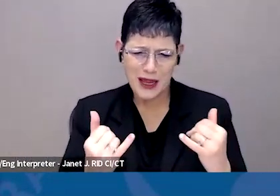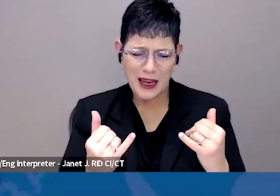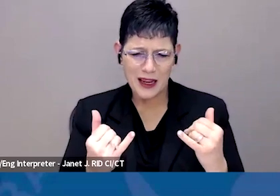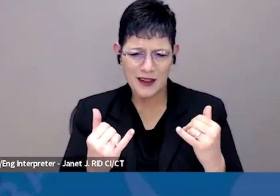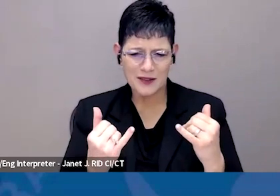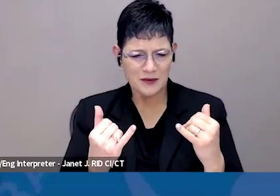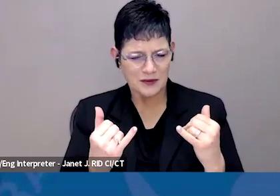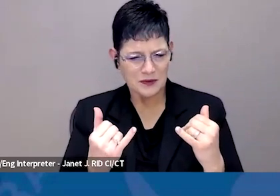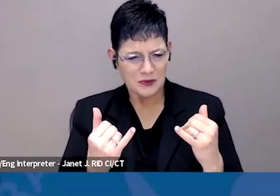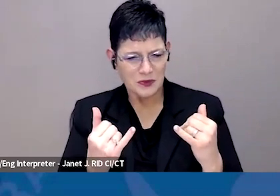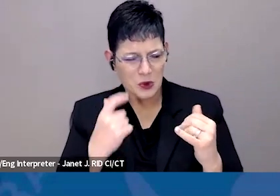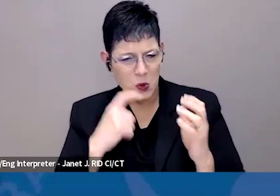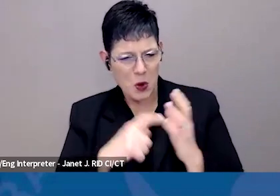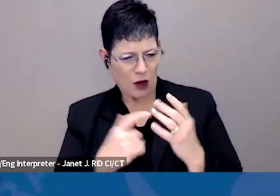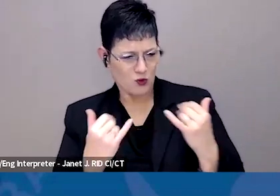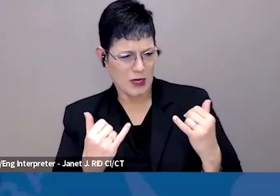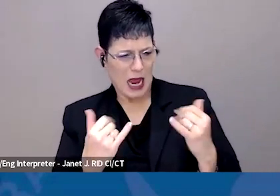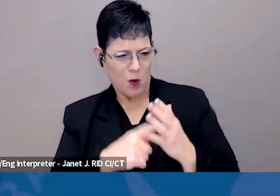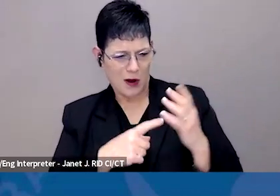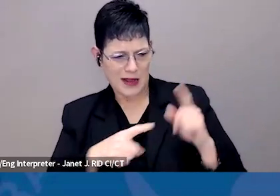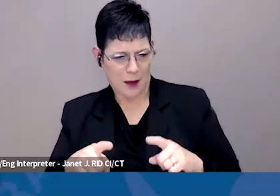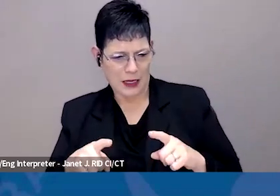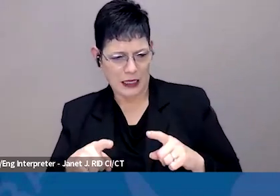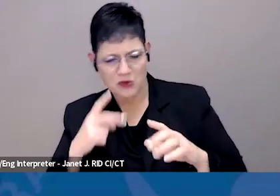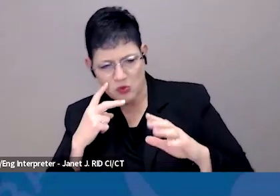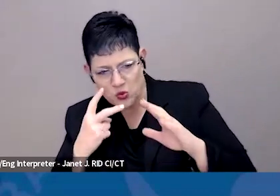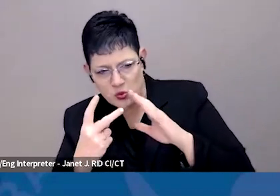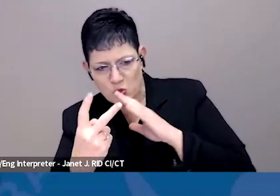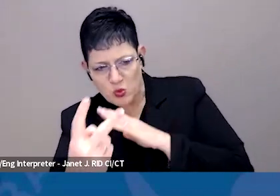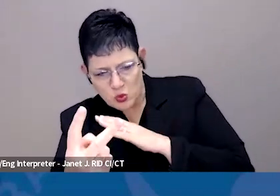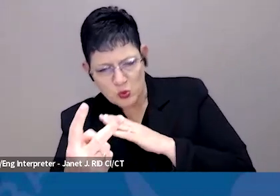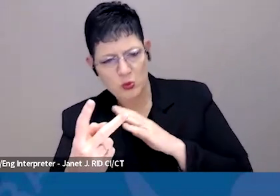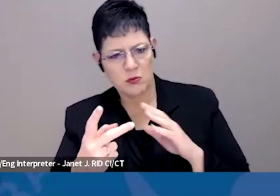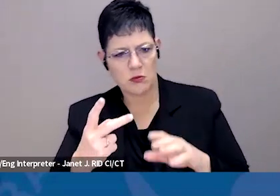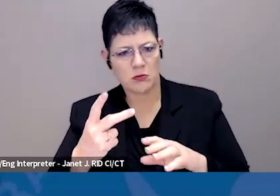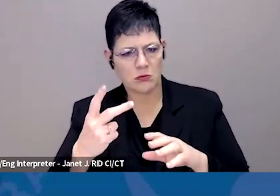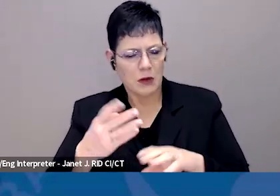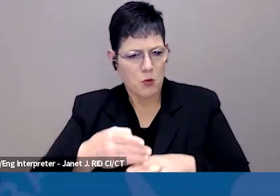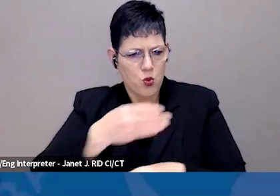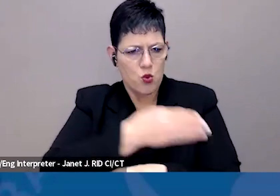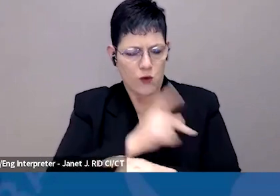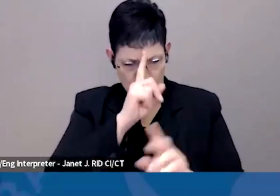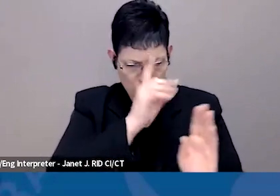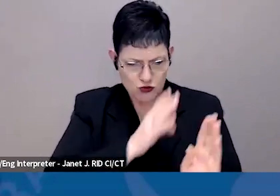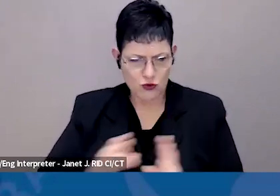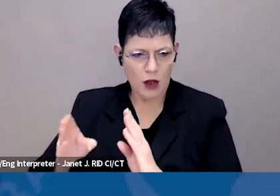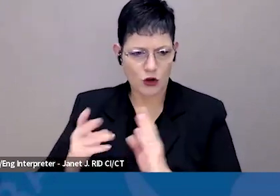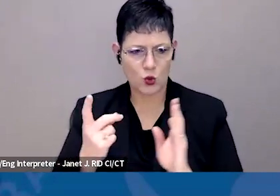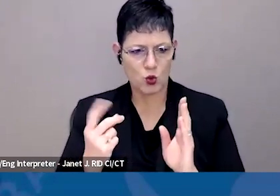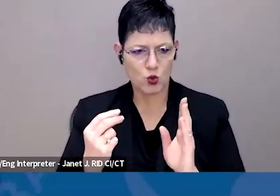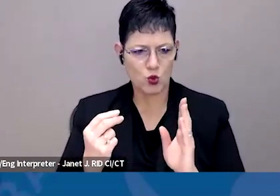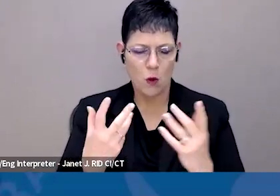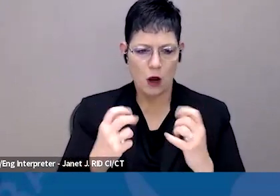are at this moment of time, and for looking ahead towards updating the strategies in ways that will, among other things,